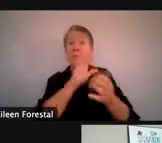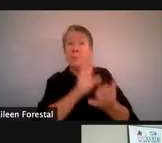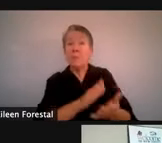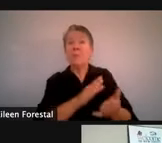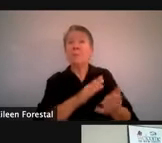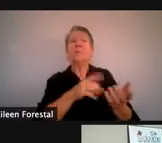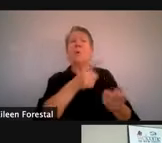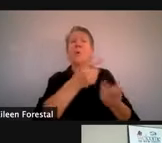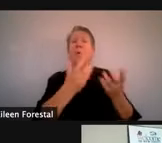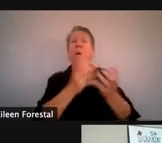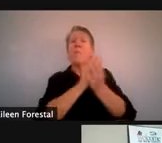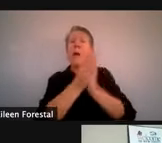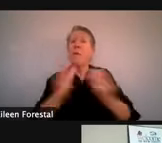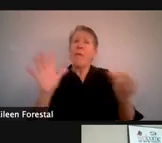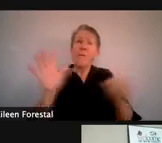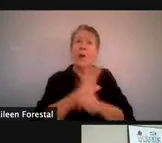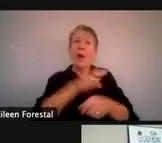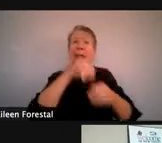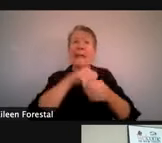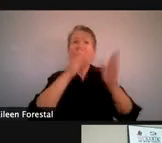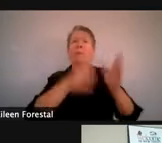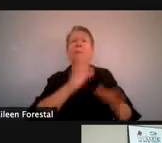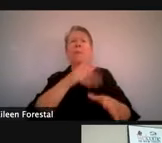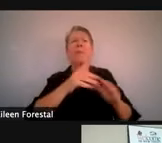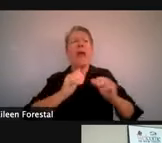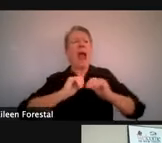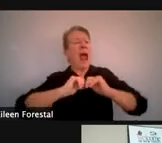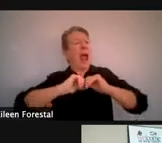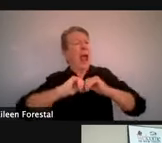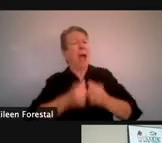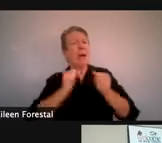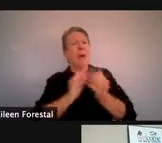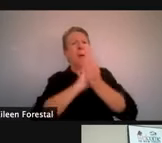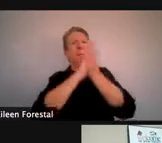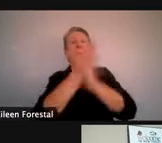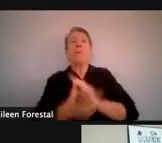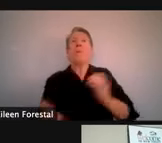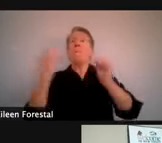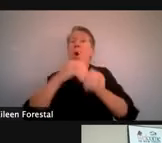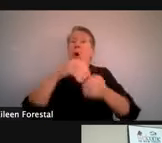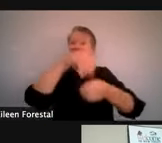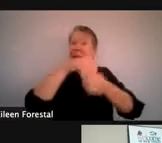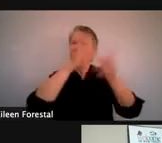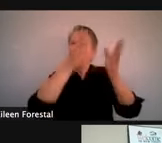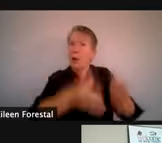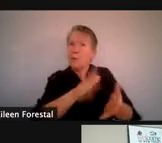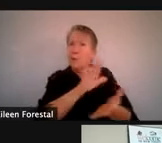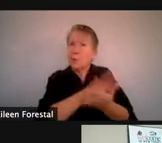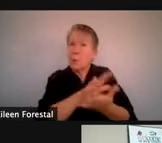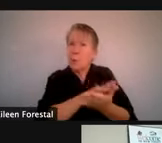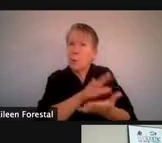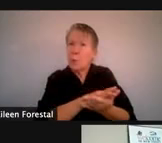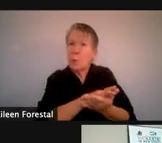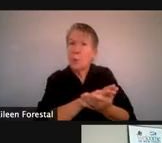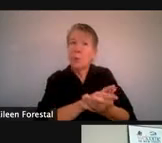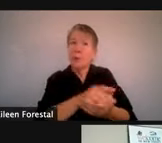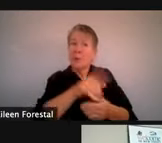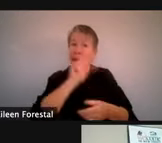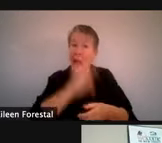of schools are doing? Are those schools maintaining 6 feet of distance? Have they